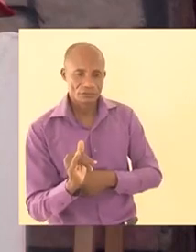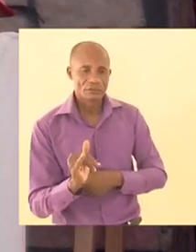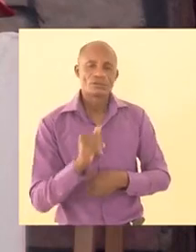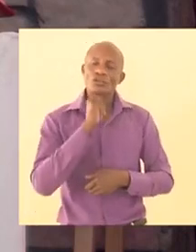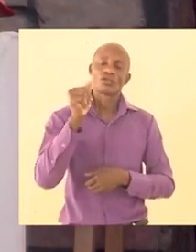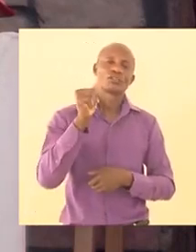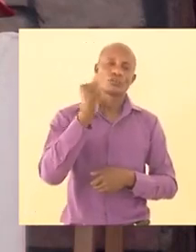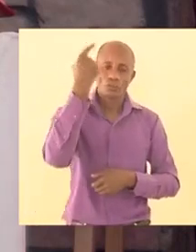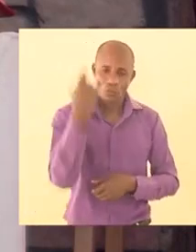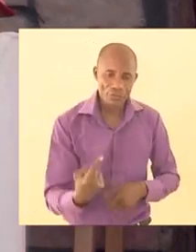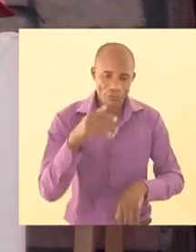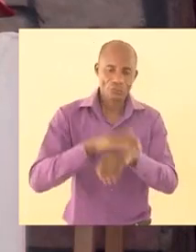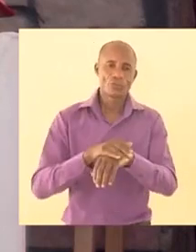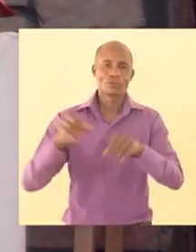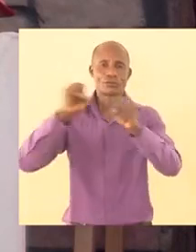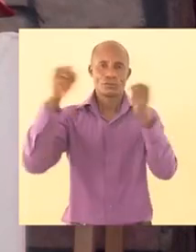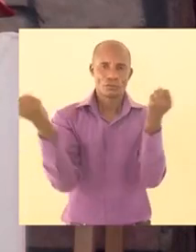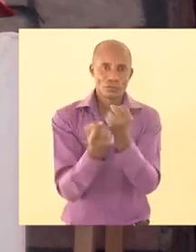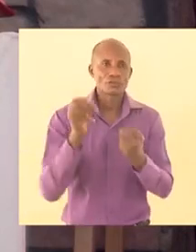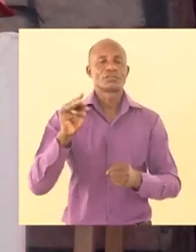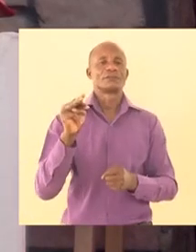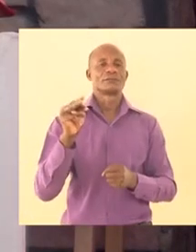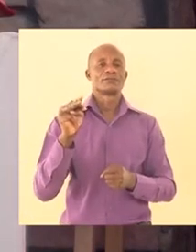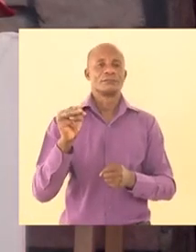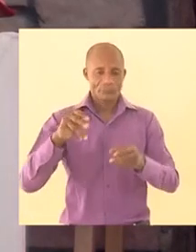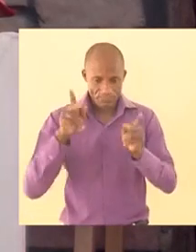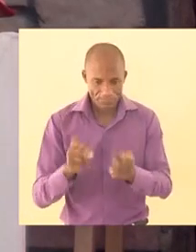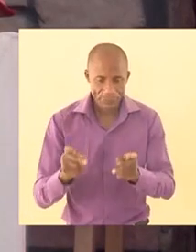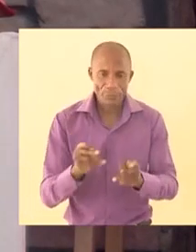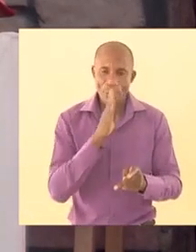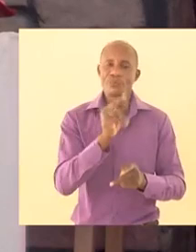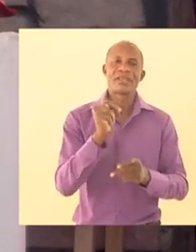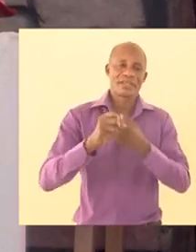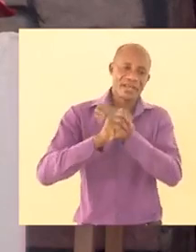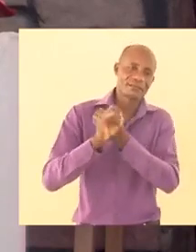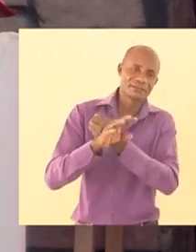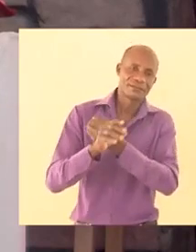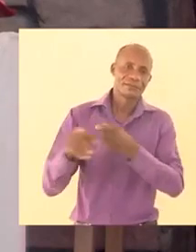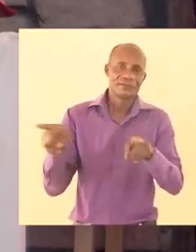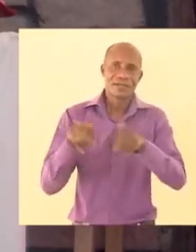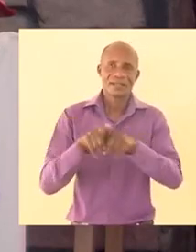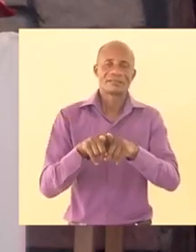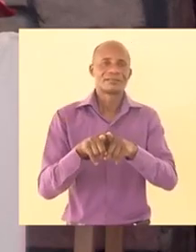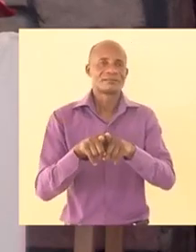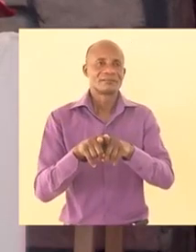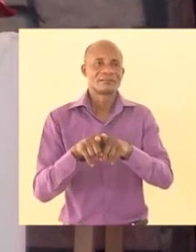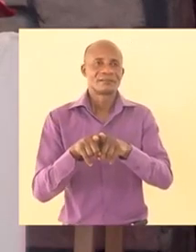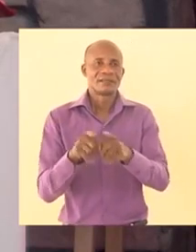the social media, I am beginning to see it on the regular media, people being advertised as people who have come